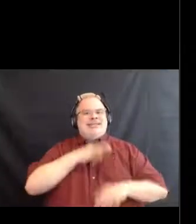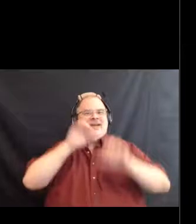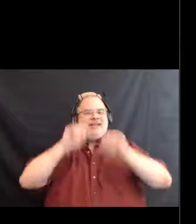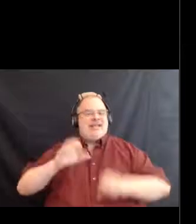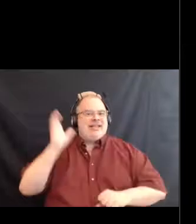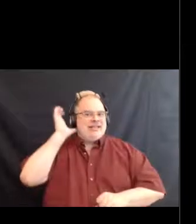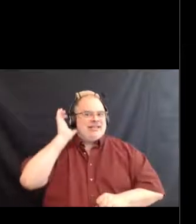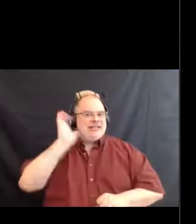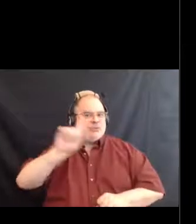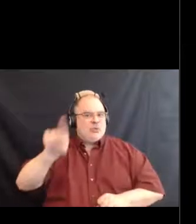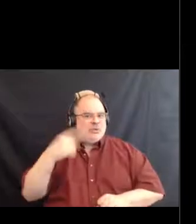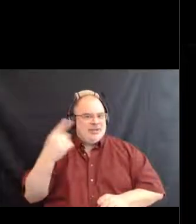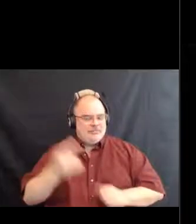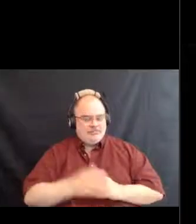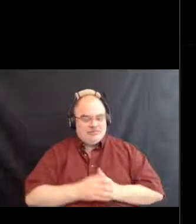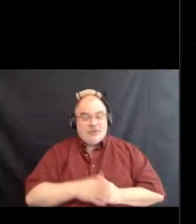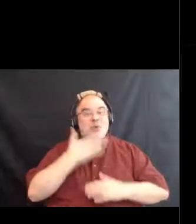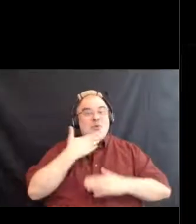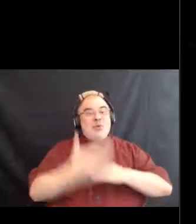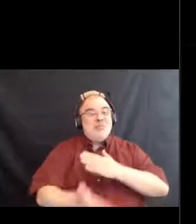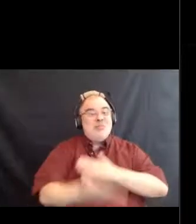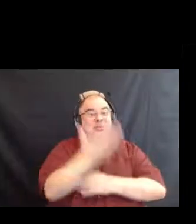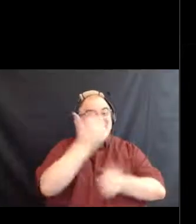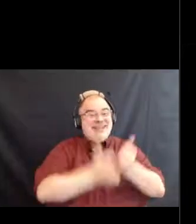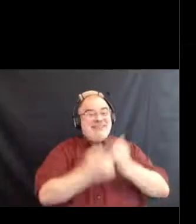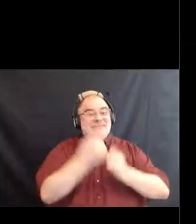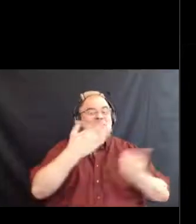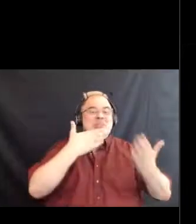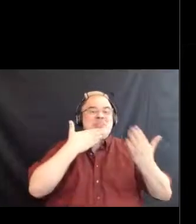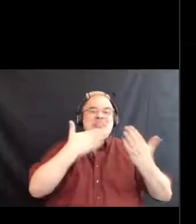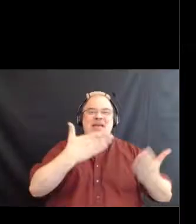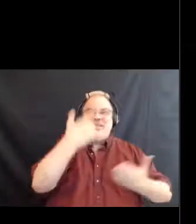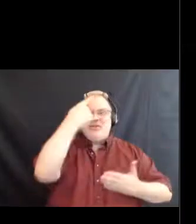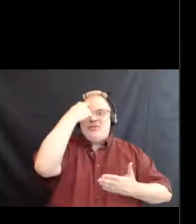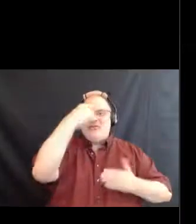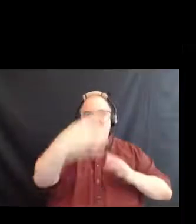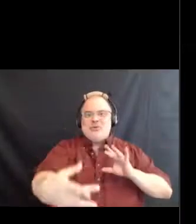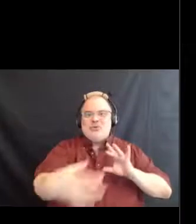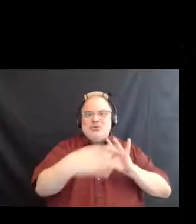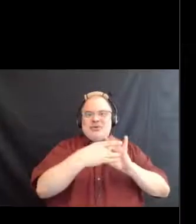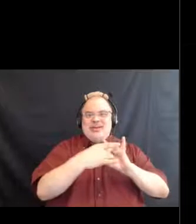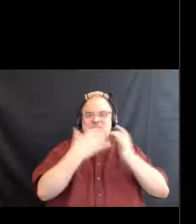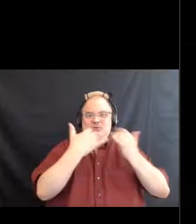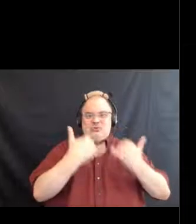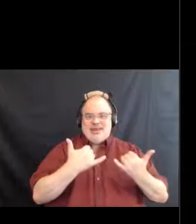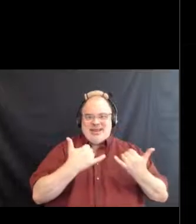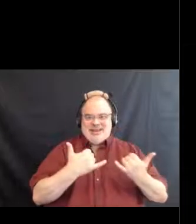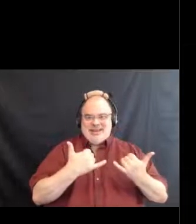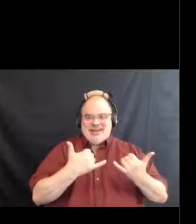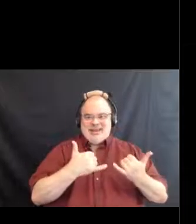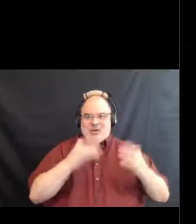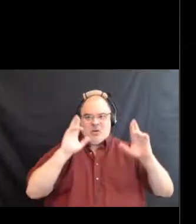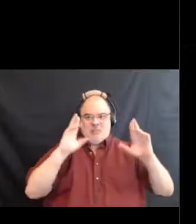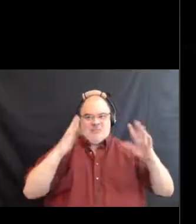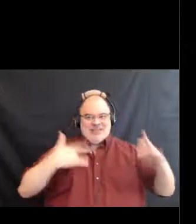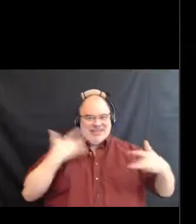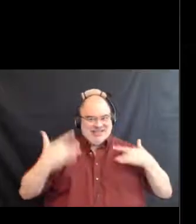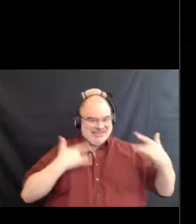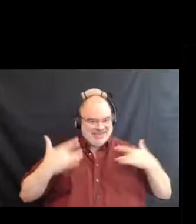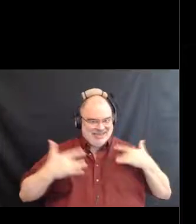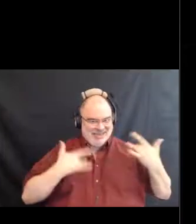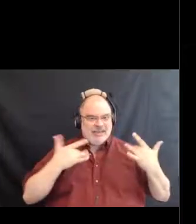All right. Good morning, everybody. Thank you so much for joining today's hopefully exciting webinar on